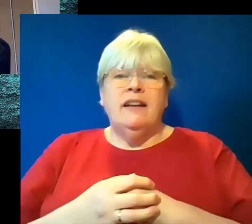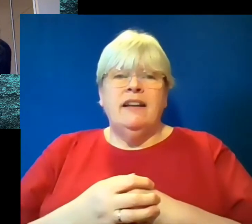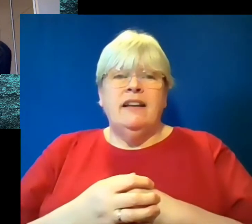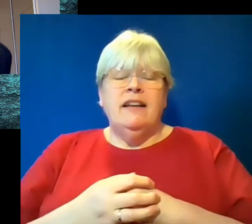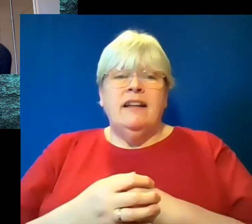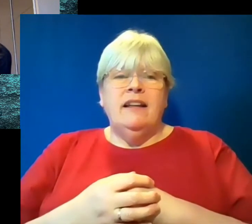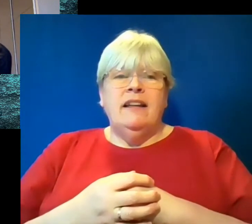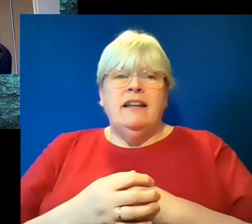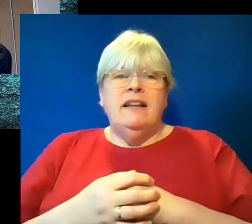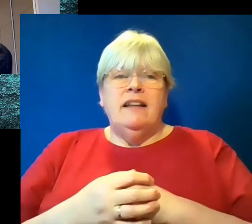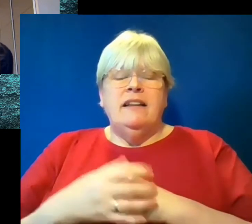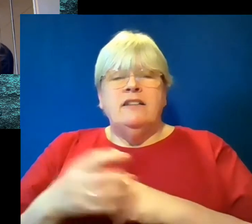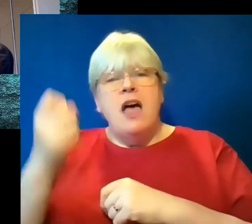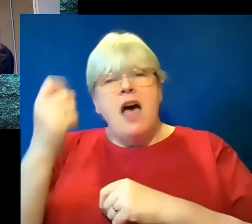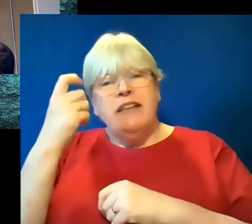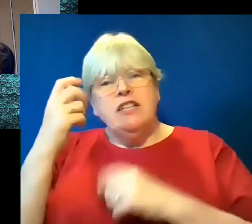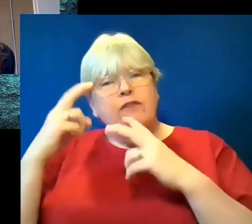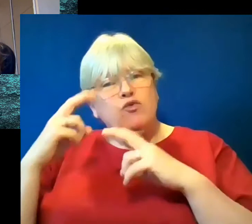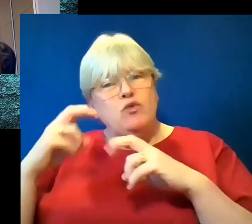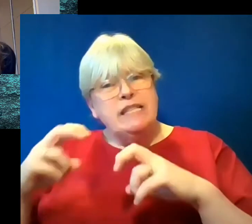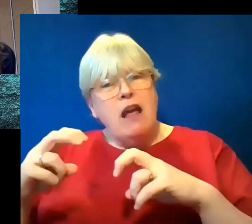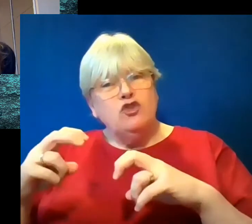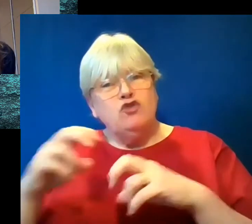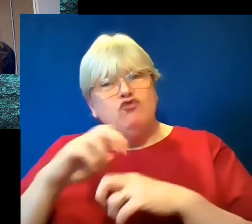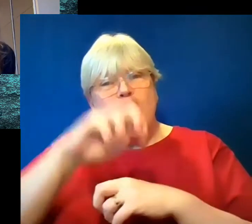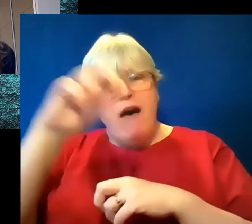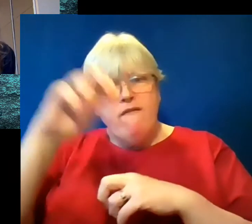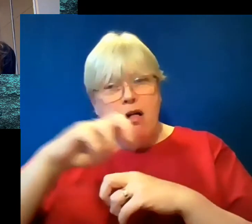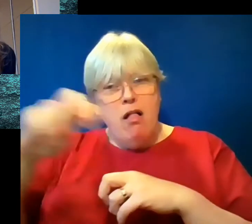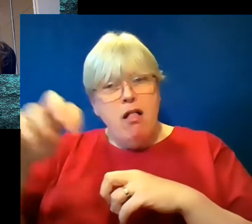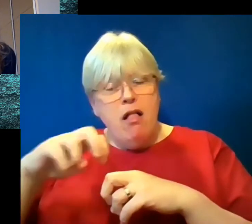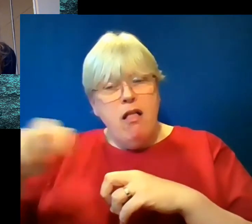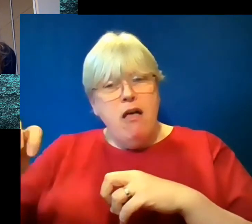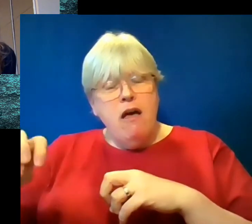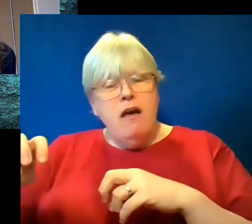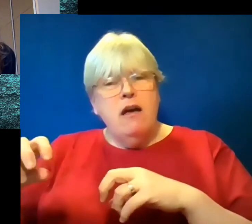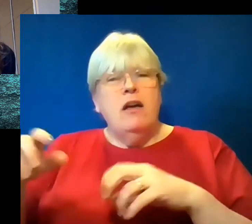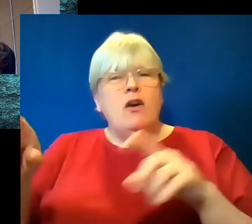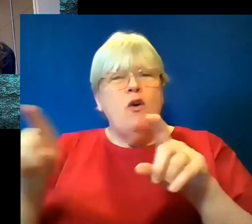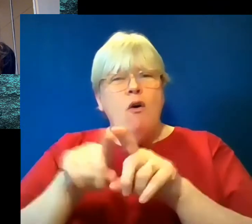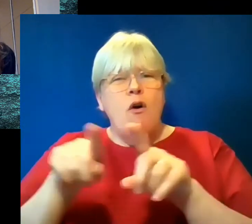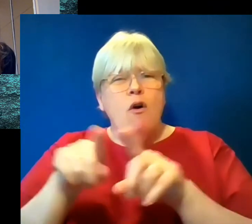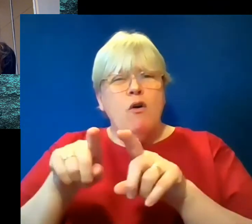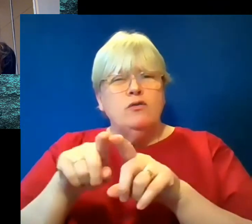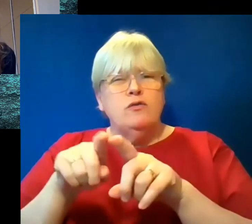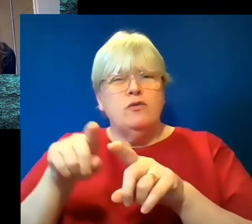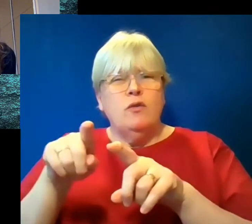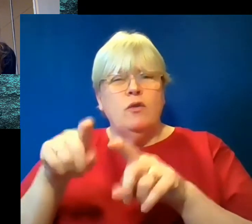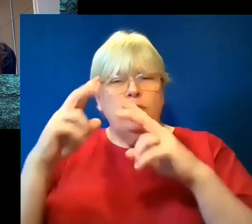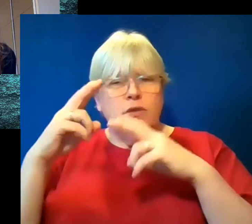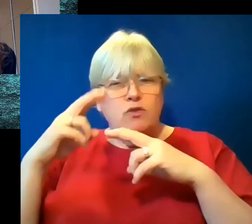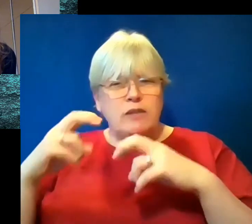But that idea of the research and the travel, because you also, when researching